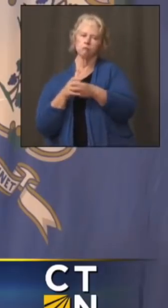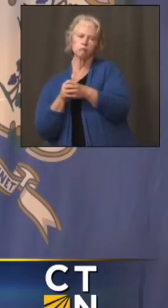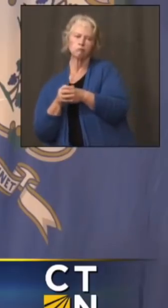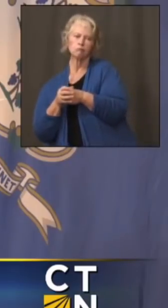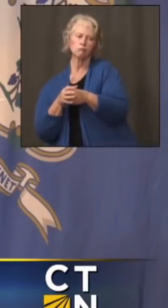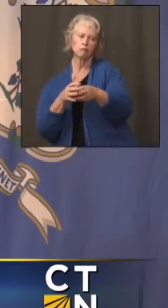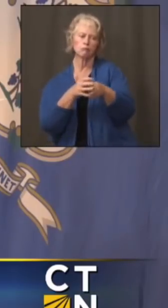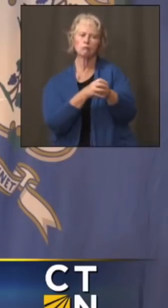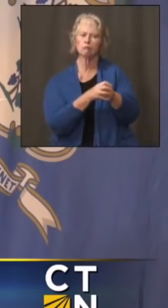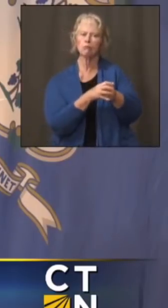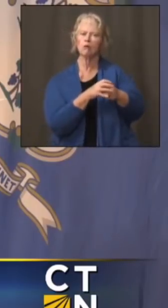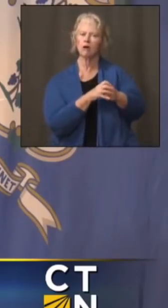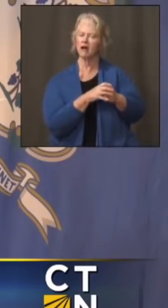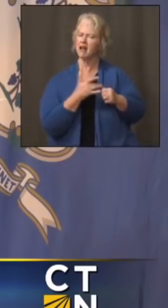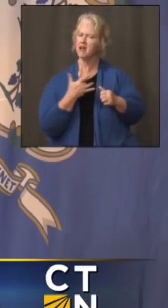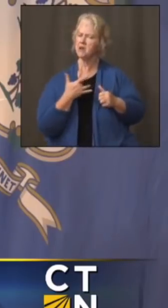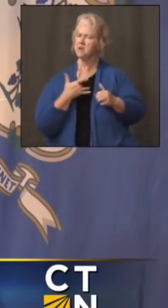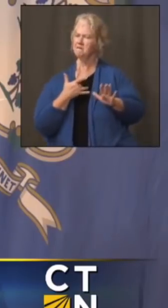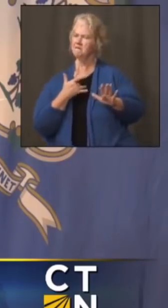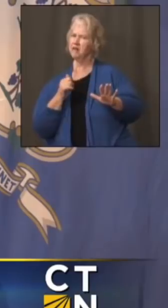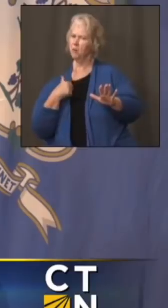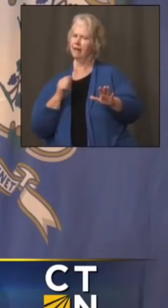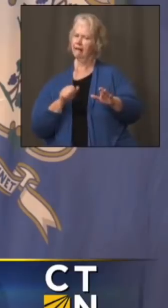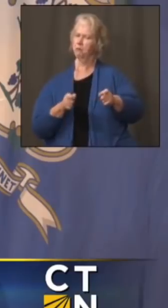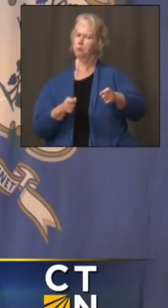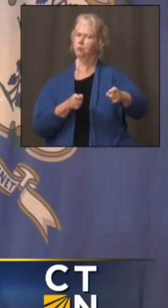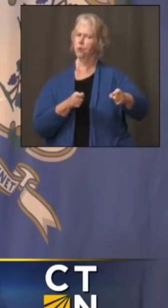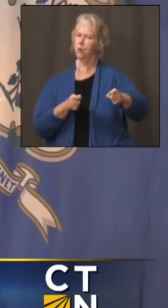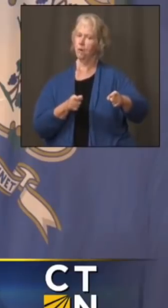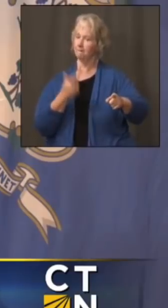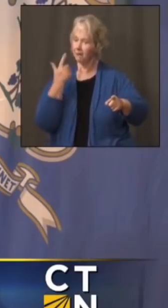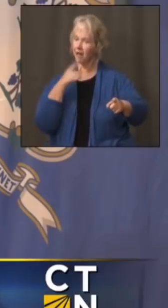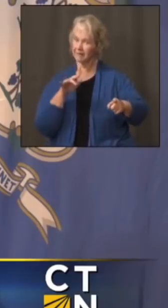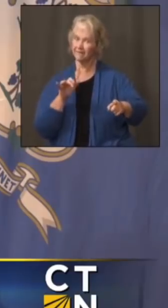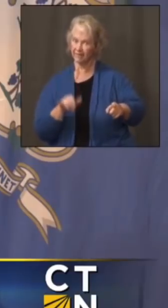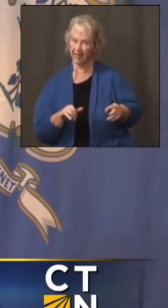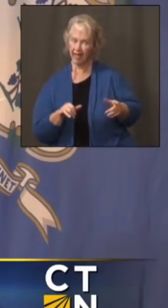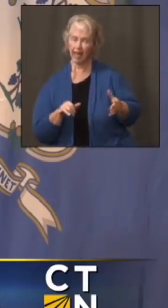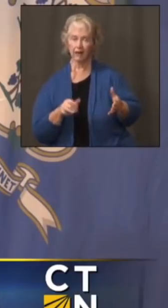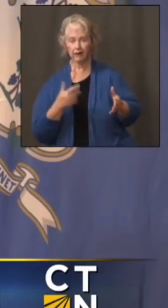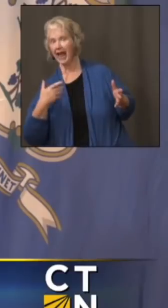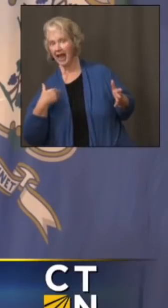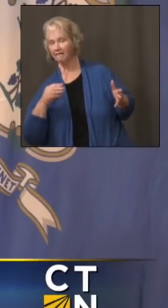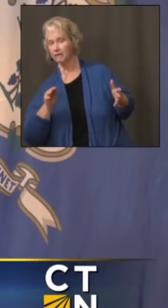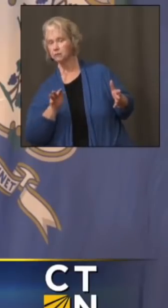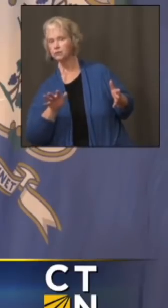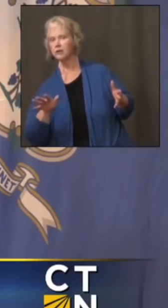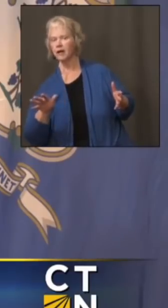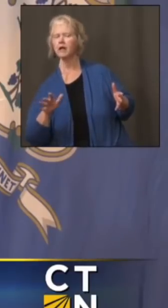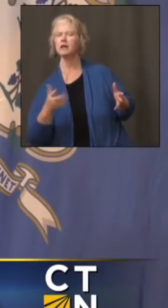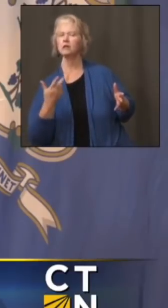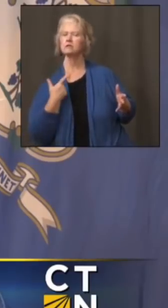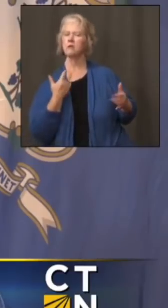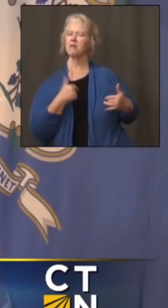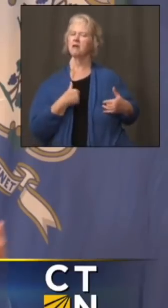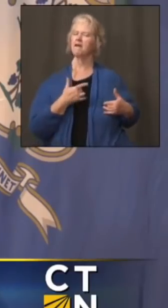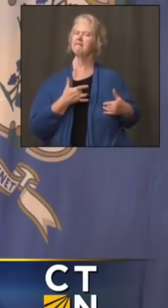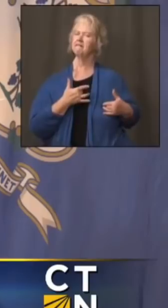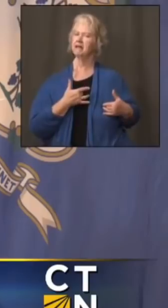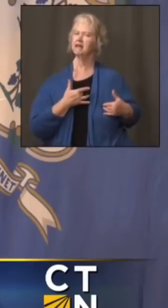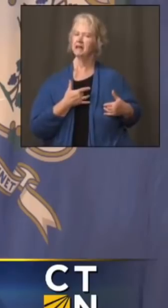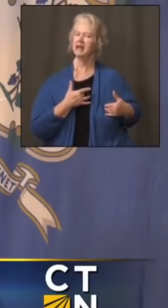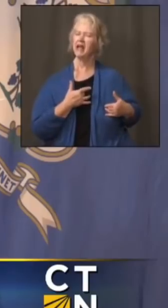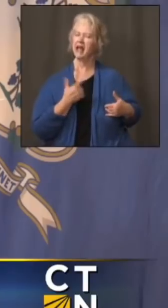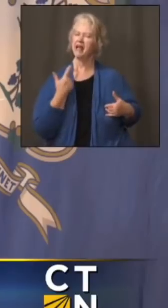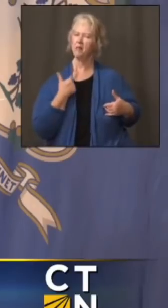we think we have some capacity to contain it. You know, that said, we are looking at Eastern Connecticut. So that's why at this point we're saying I think we